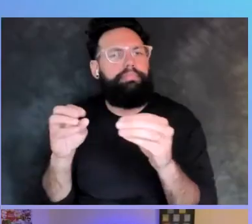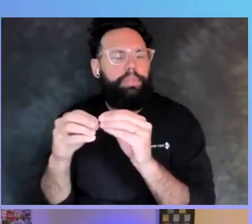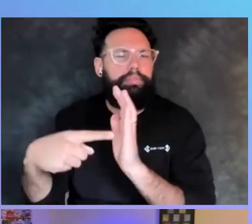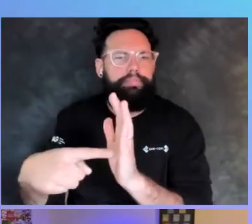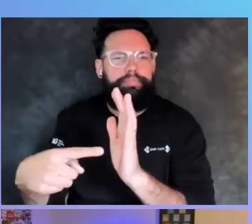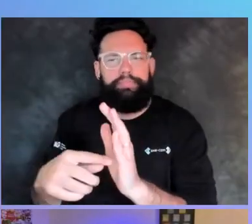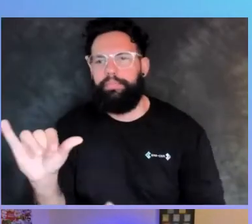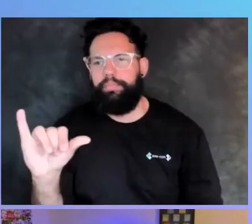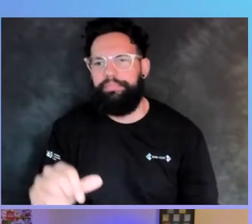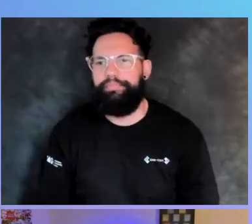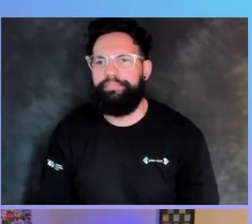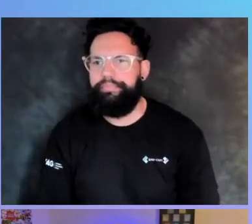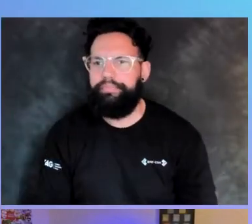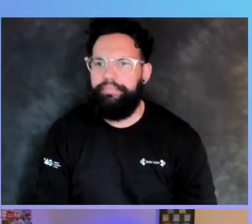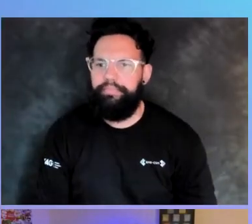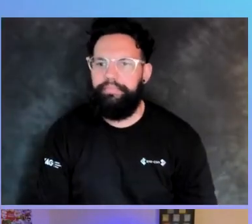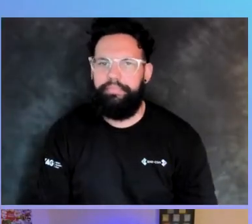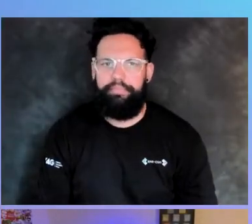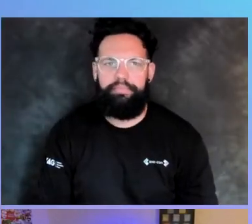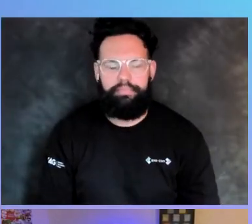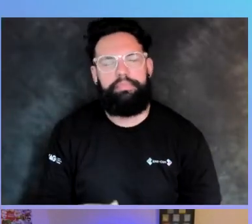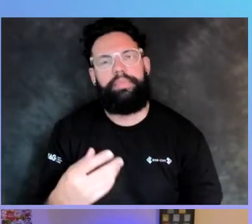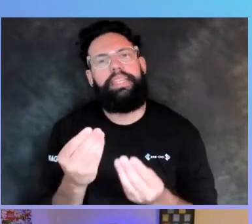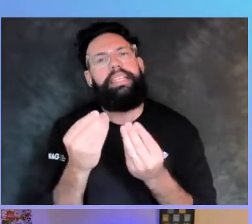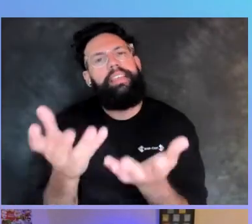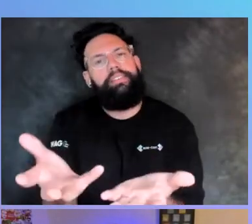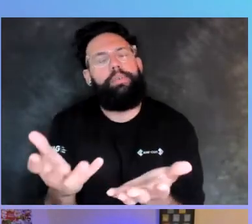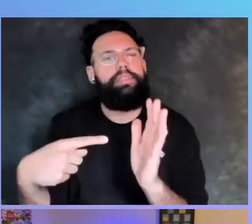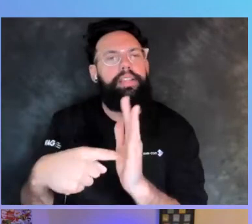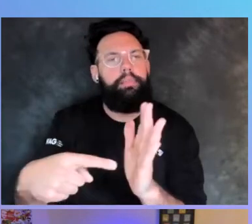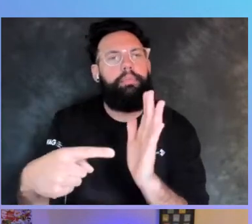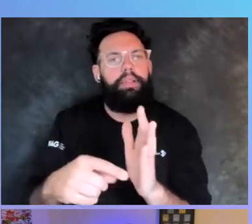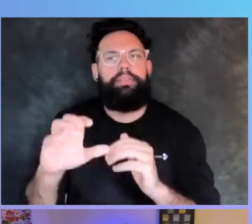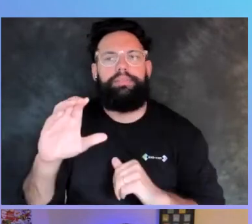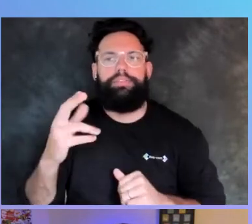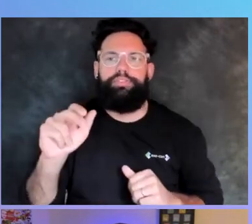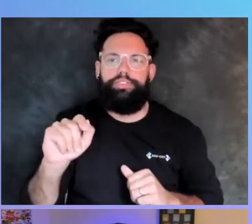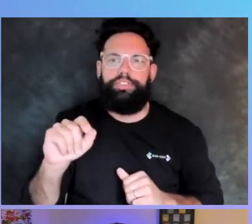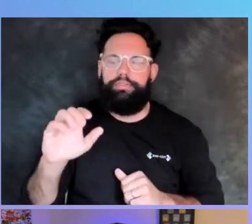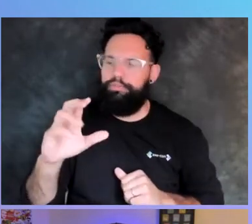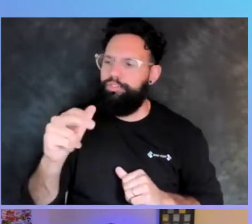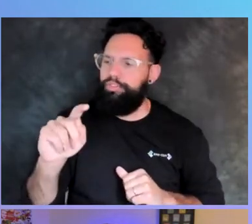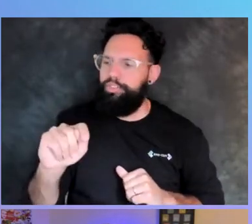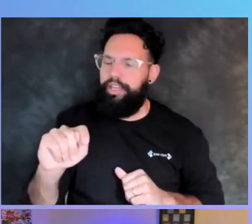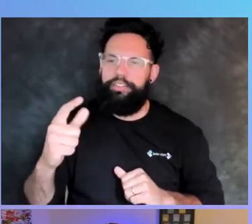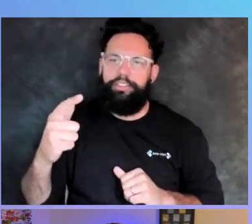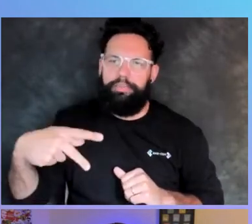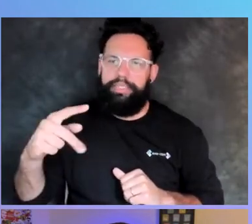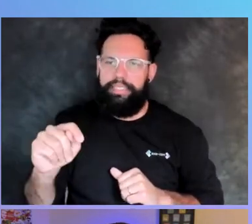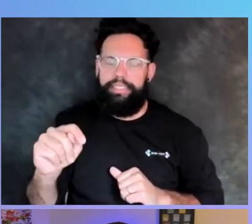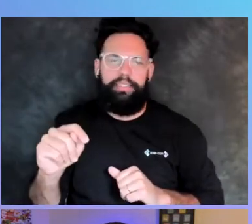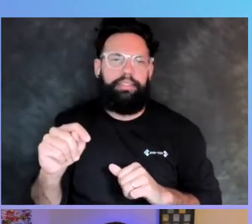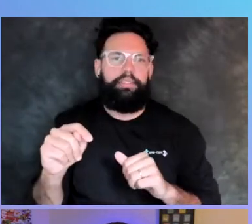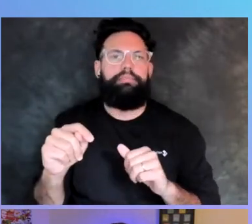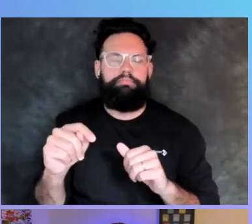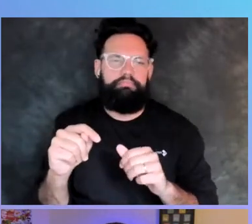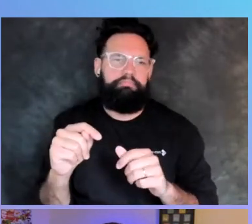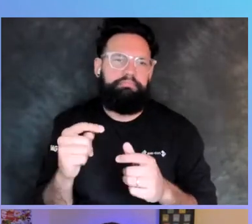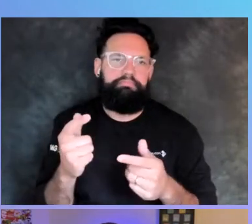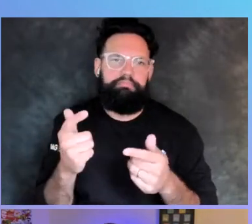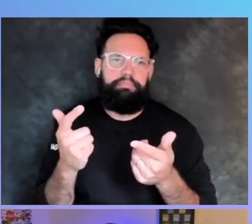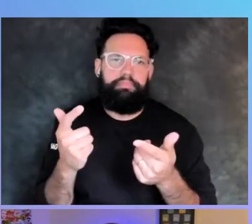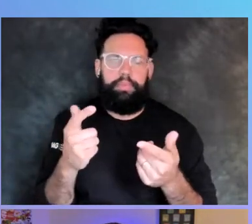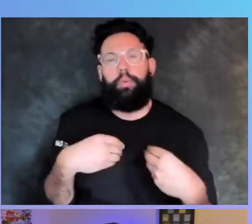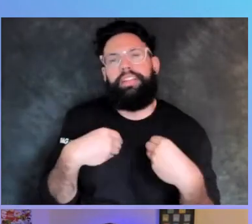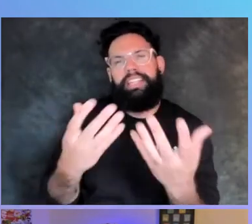All right, so here's a little example of ChatGPT-4 demonstrating this contextual understanding by presenting it with a task